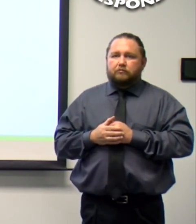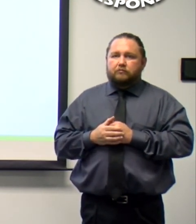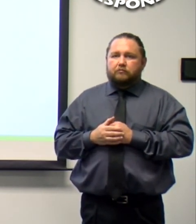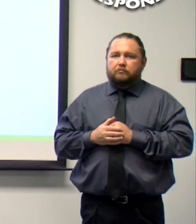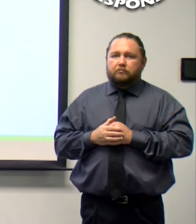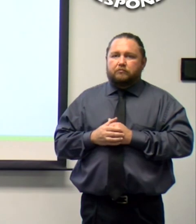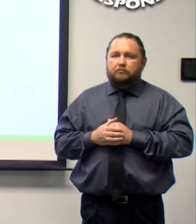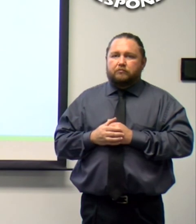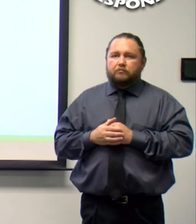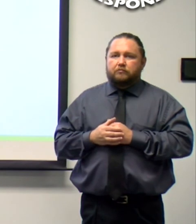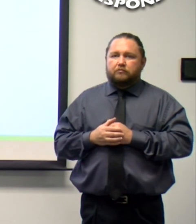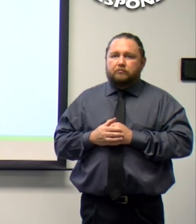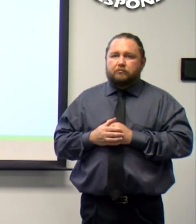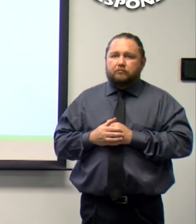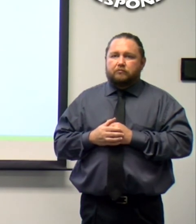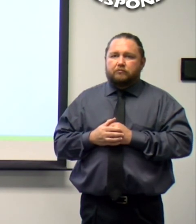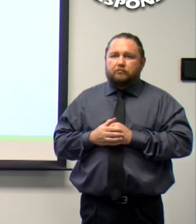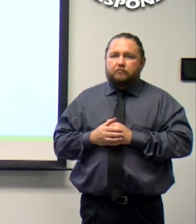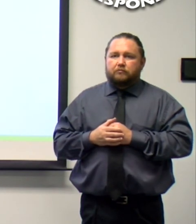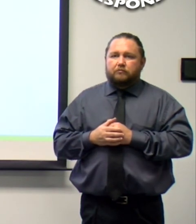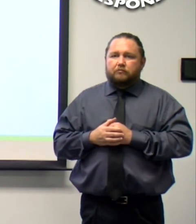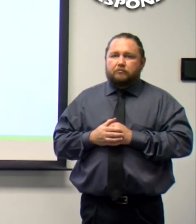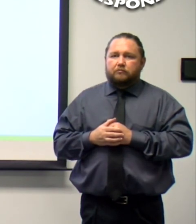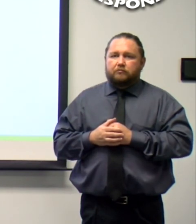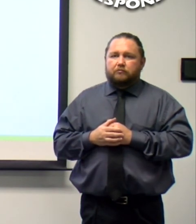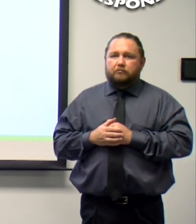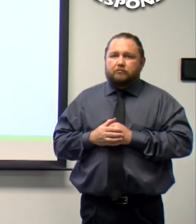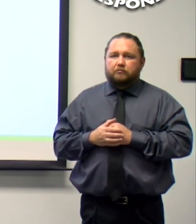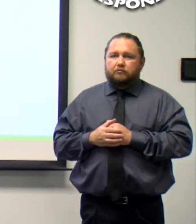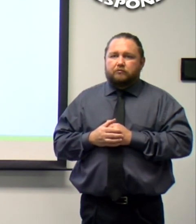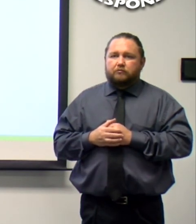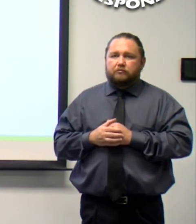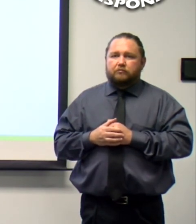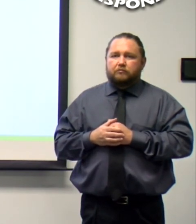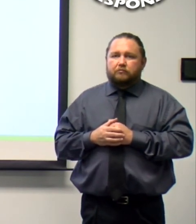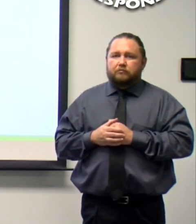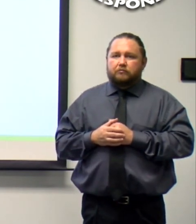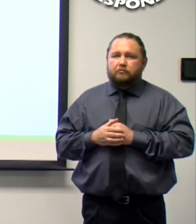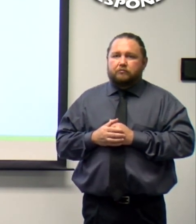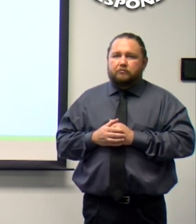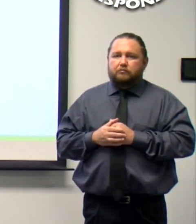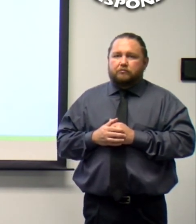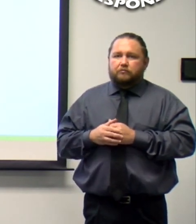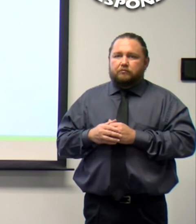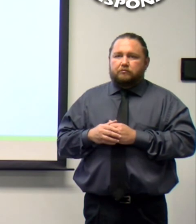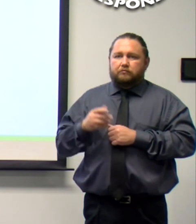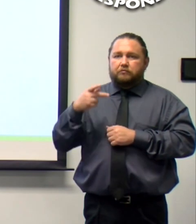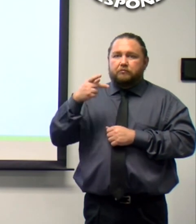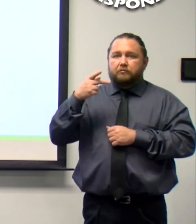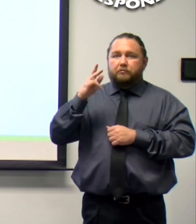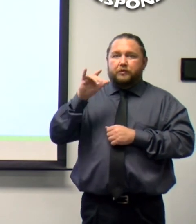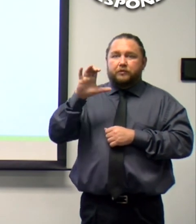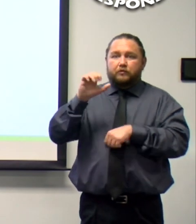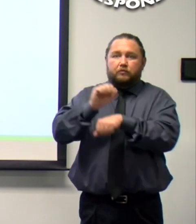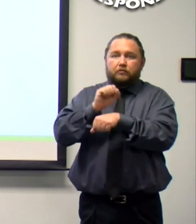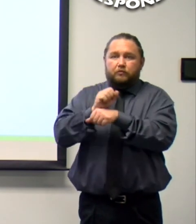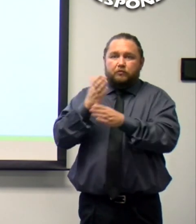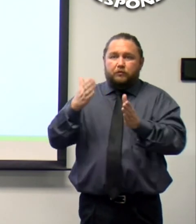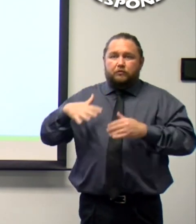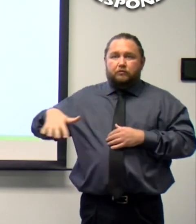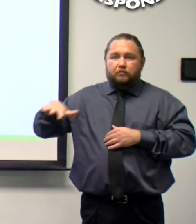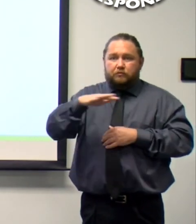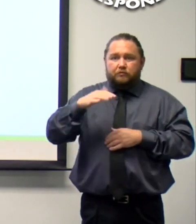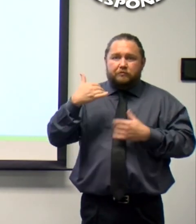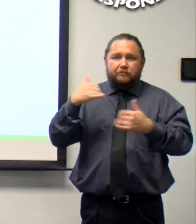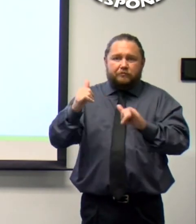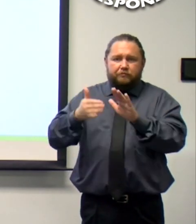still picking up garbage, we're still doing all the public works functions, the sewage treatment plant. And of course, our police